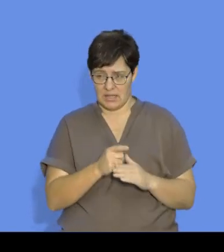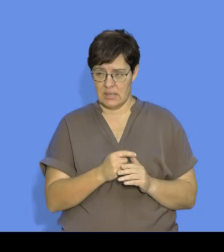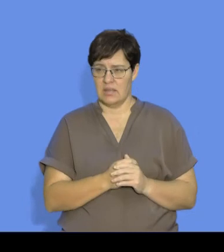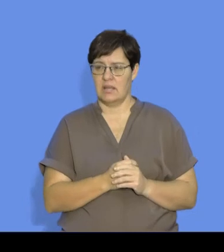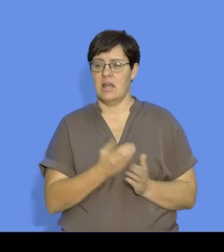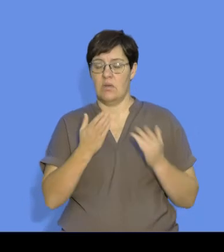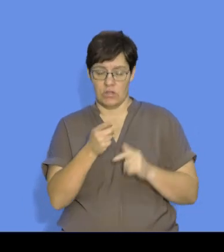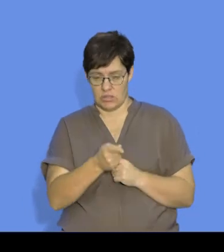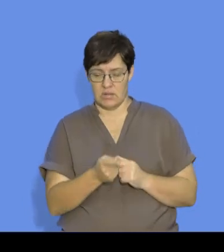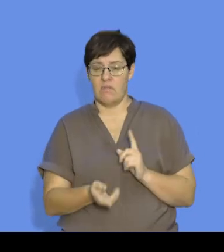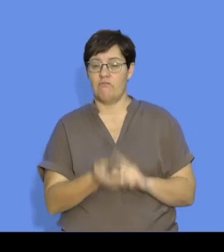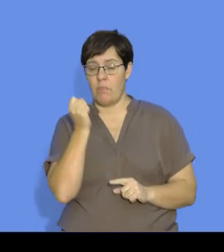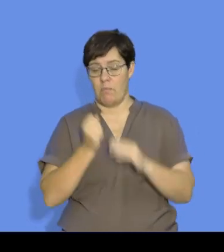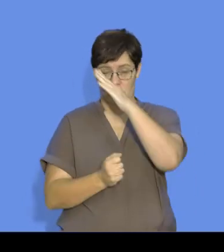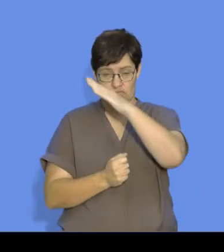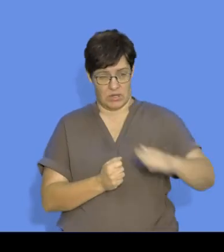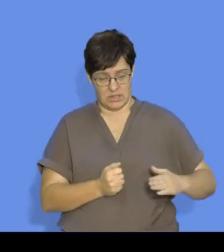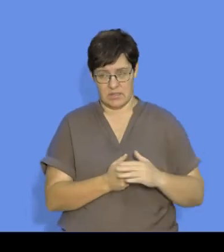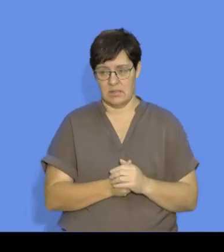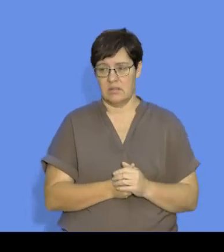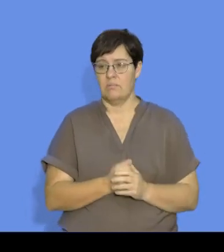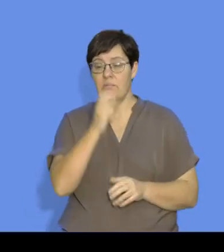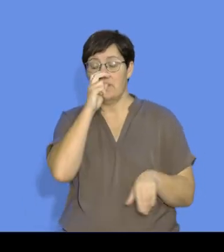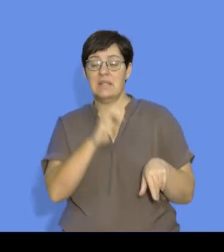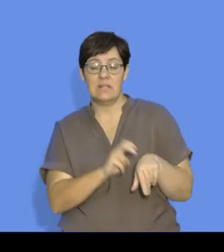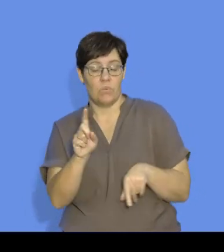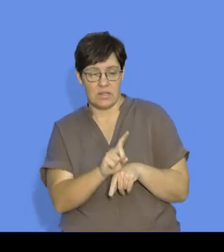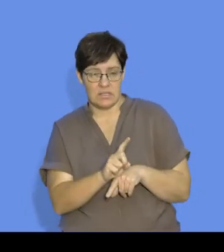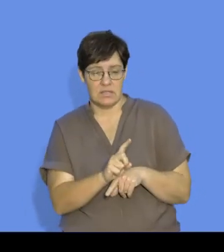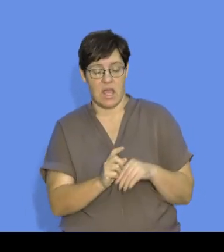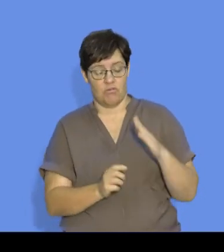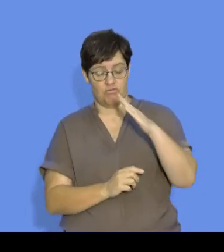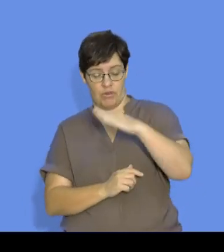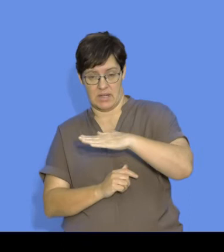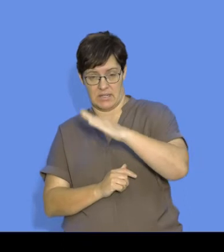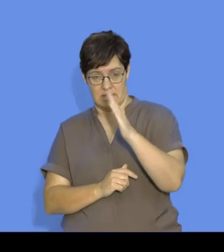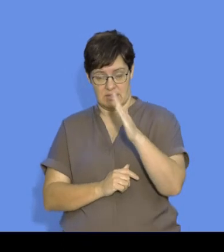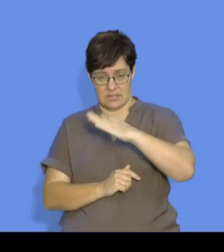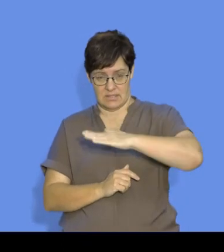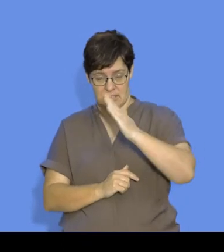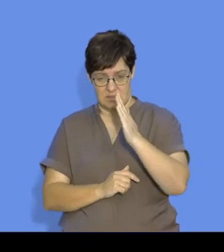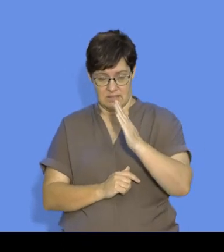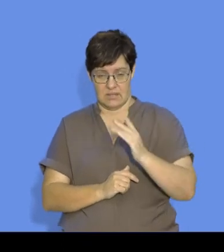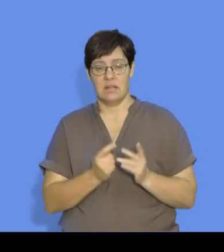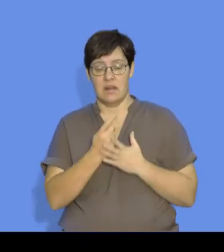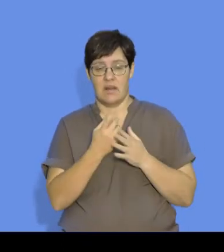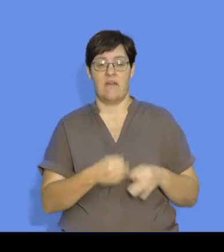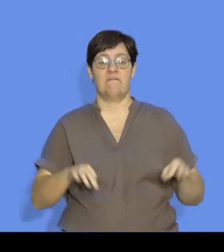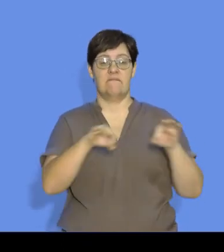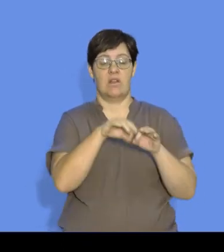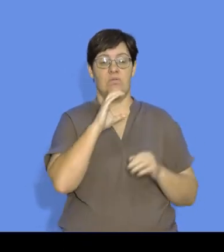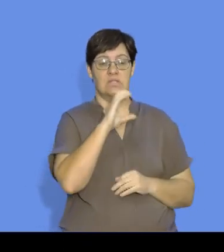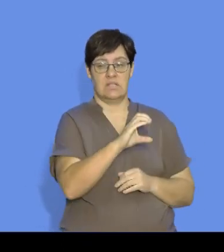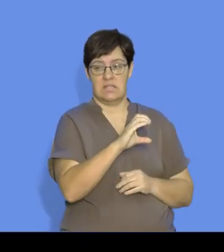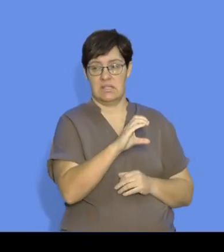that, remember, to find an equation of a straight line, I need the gradient and I need the value